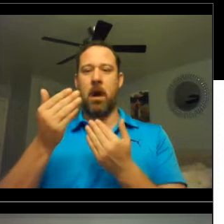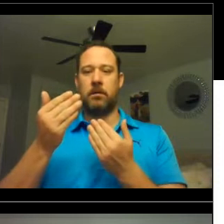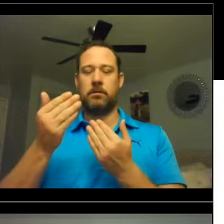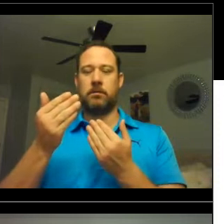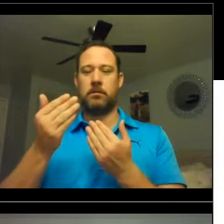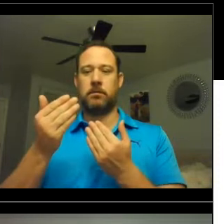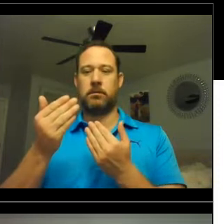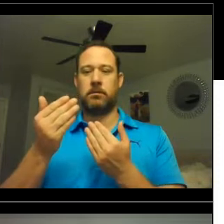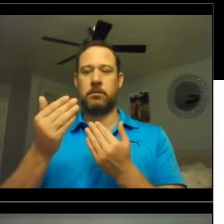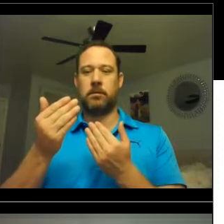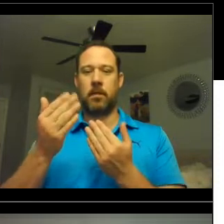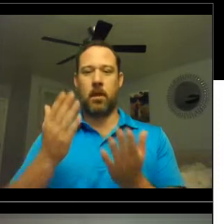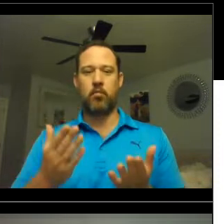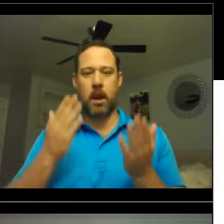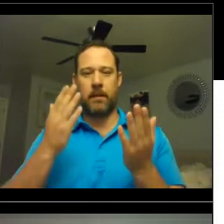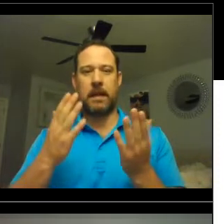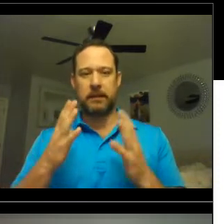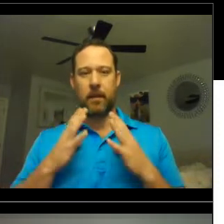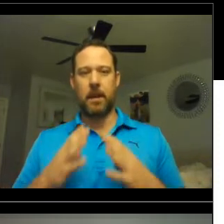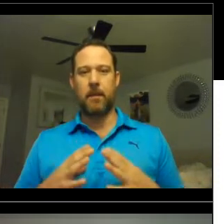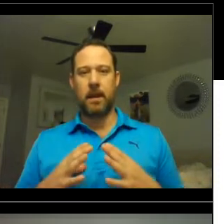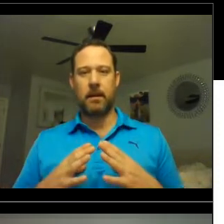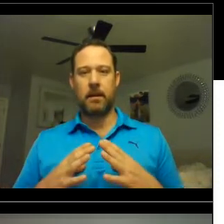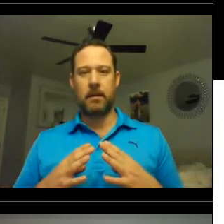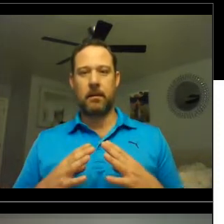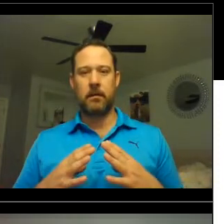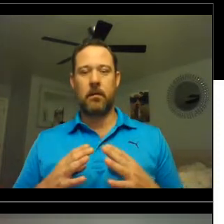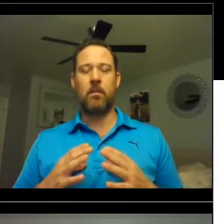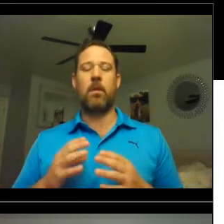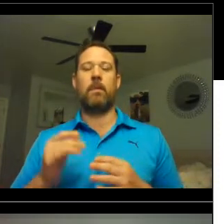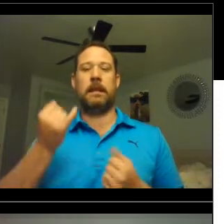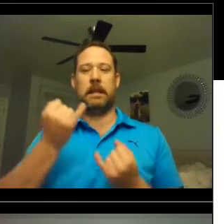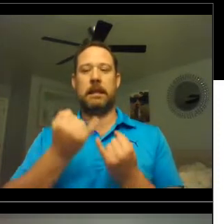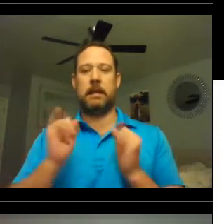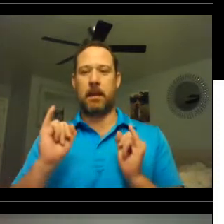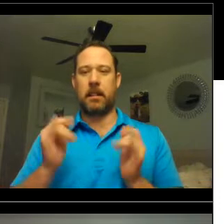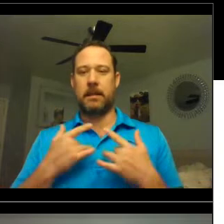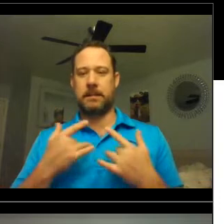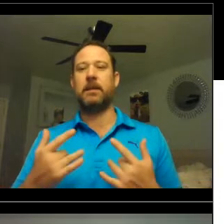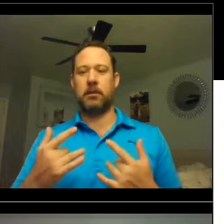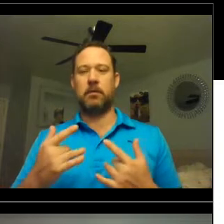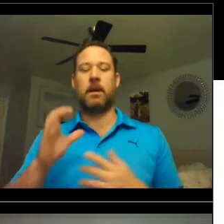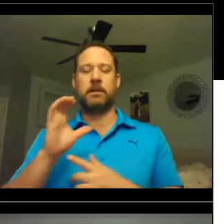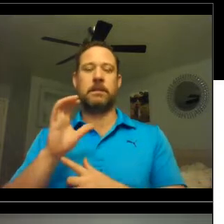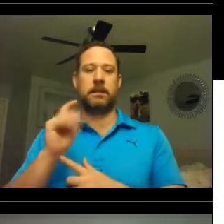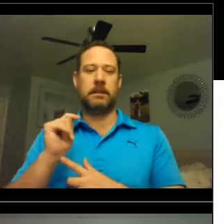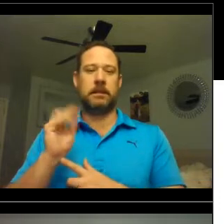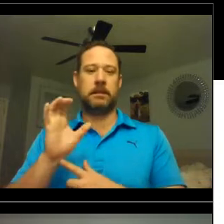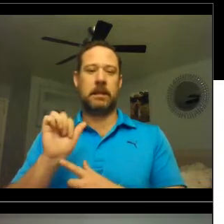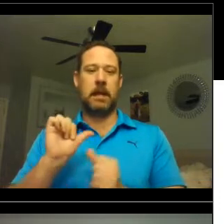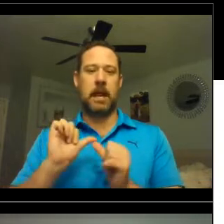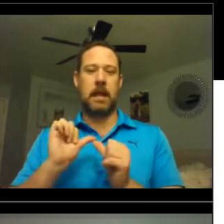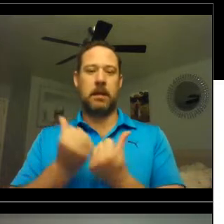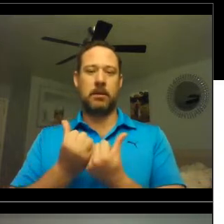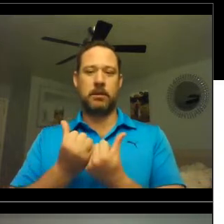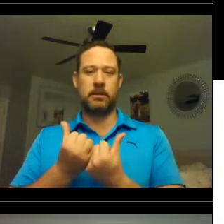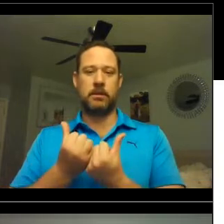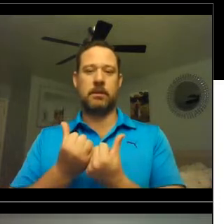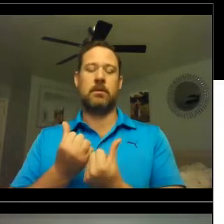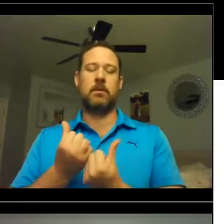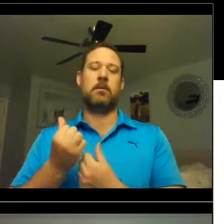recommendations from the committee will be independently considered by the California State Transportation Agency, the